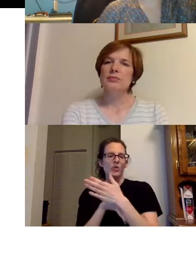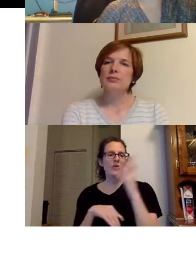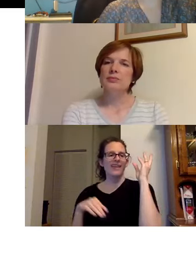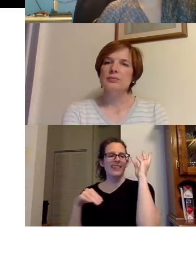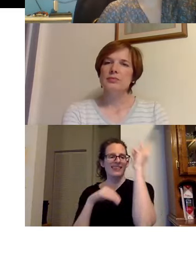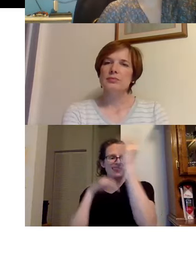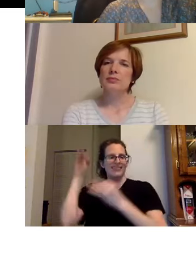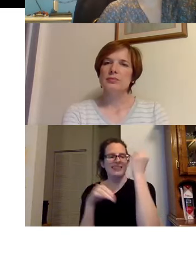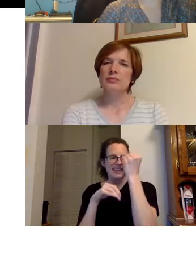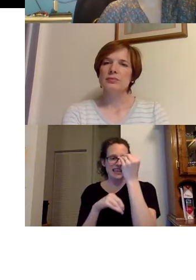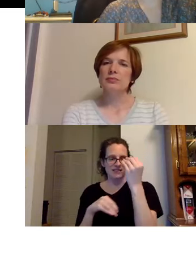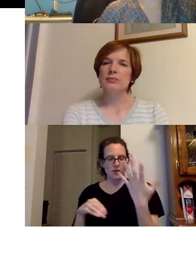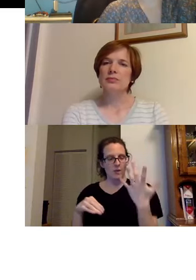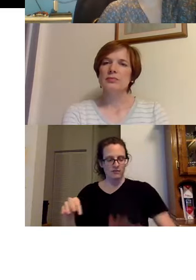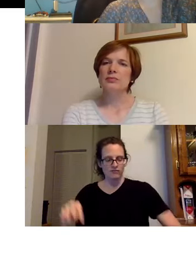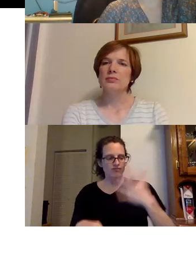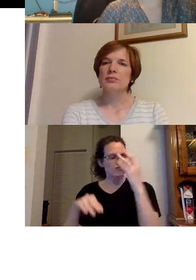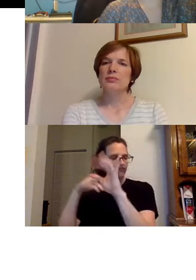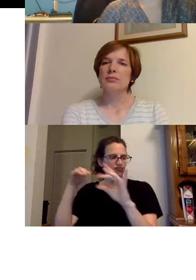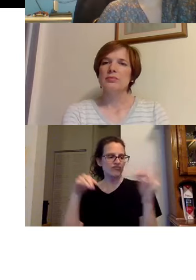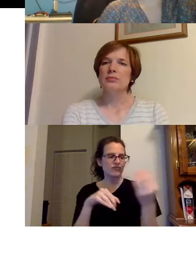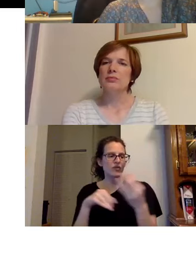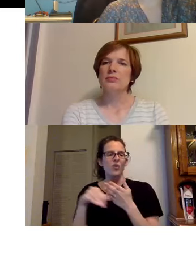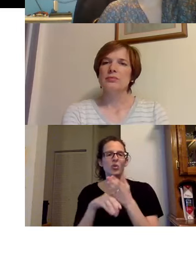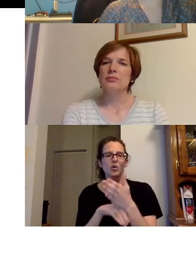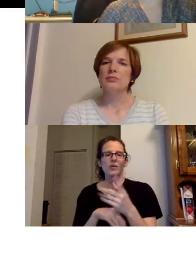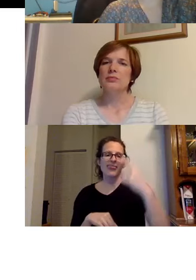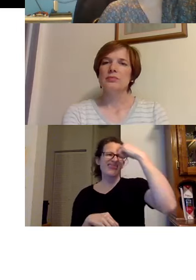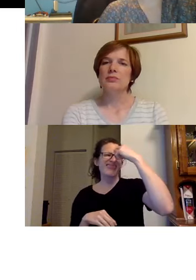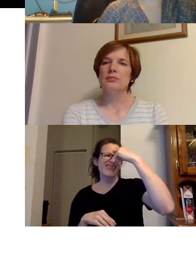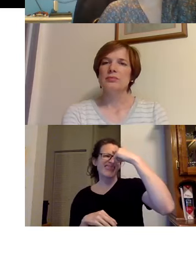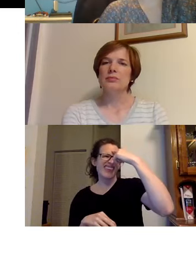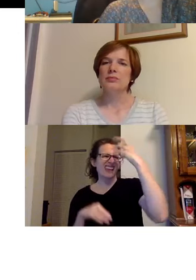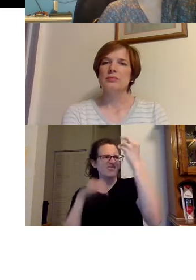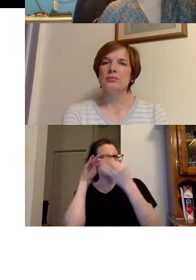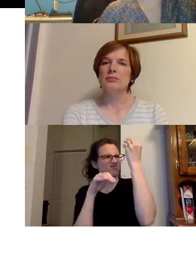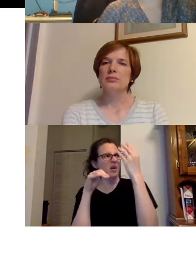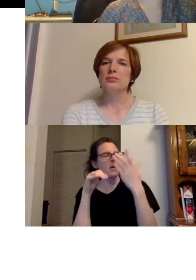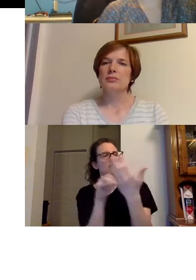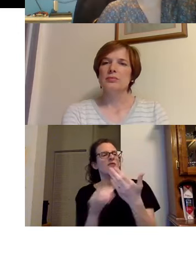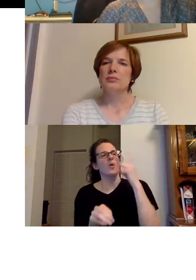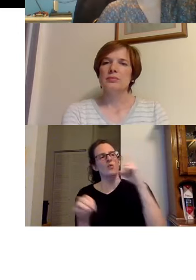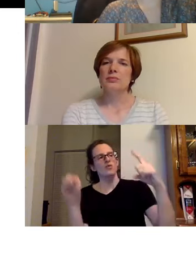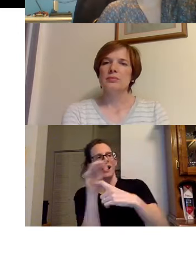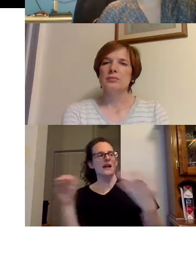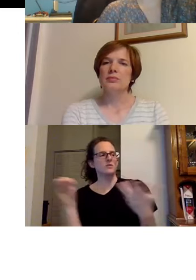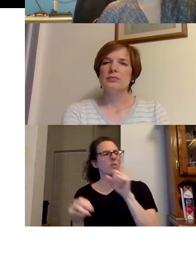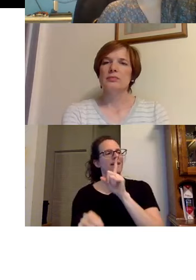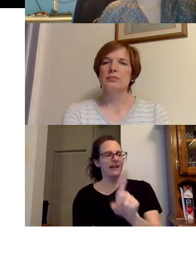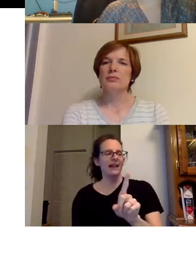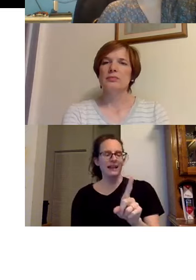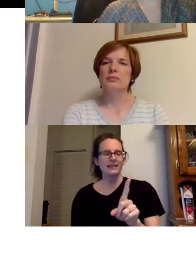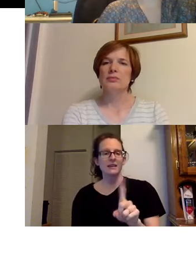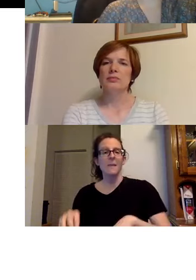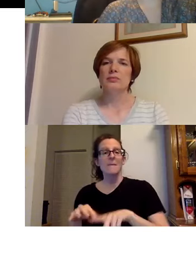part of the brain first. They go through several relay centers, go to the thinking part of the brain before we recognize what they are.